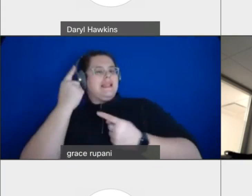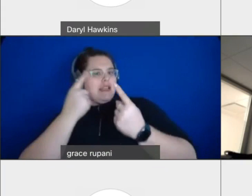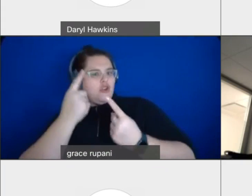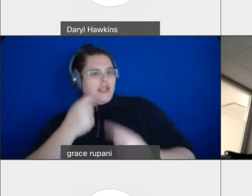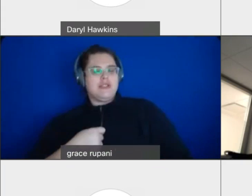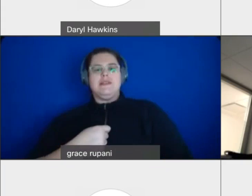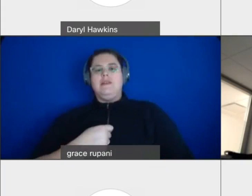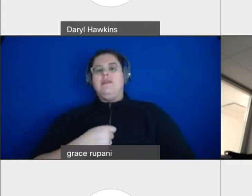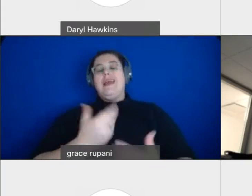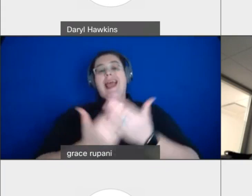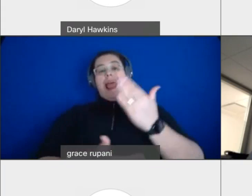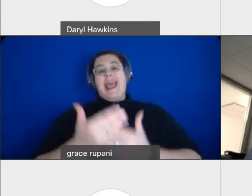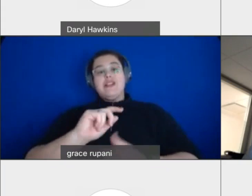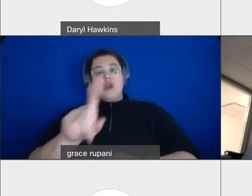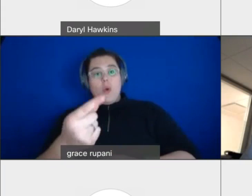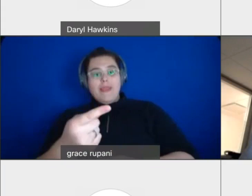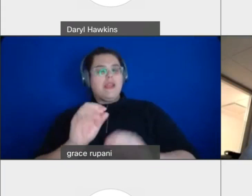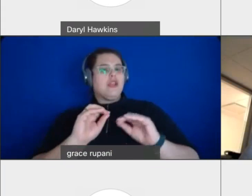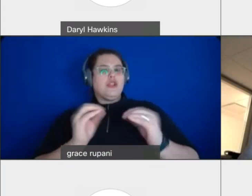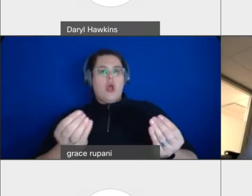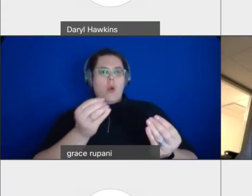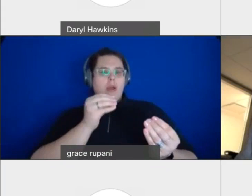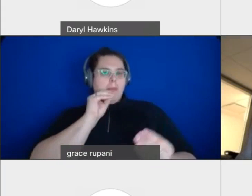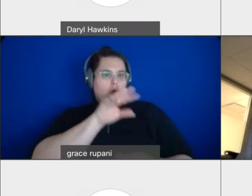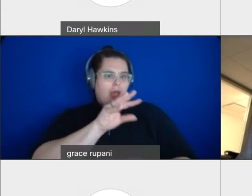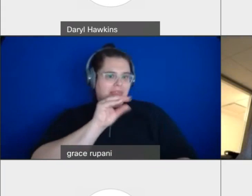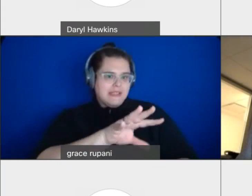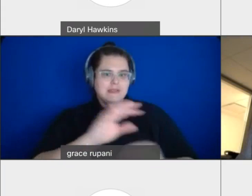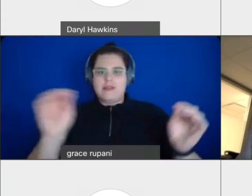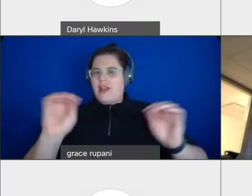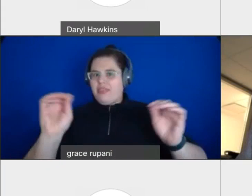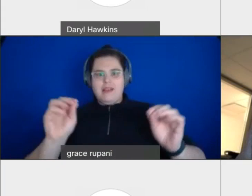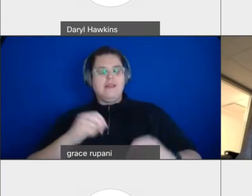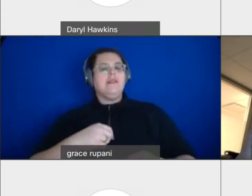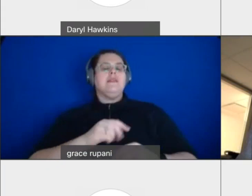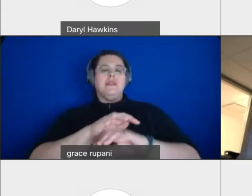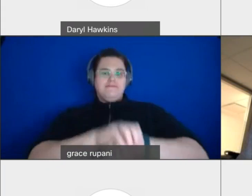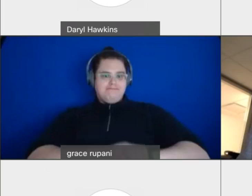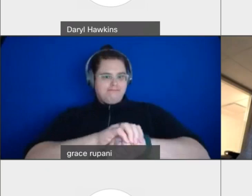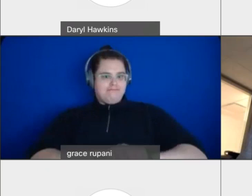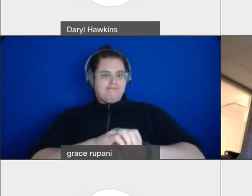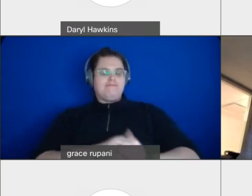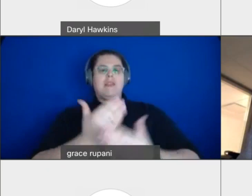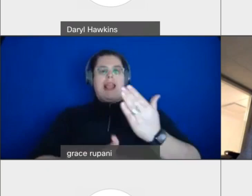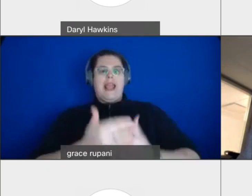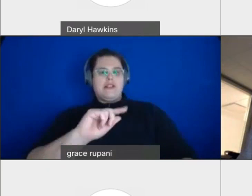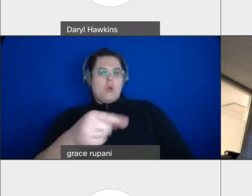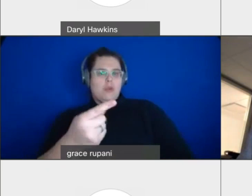hands-only CPR when responding out in the community is one of the things that they do have in this guidance.